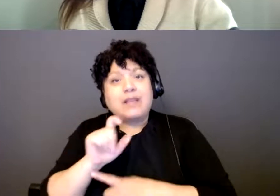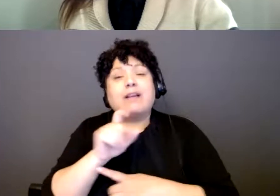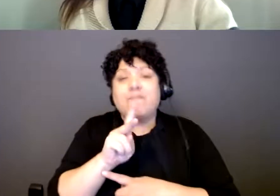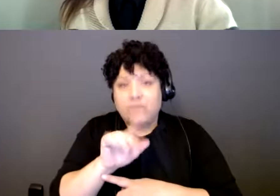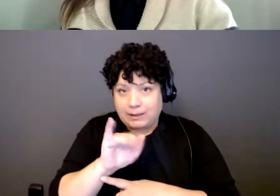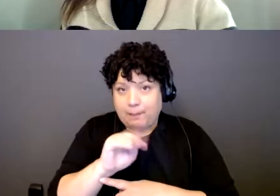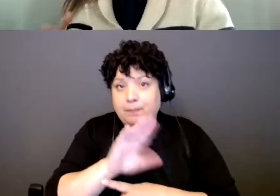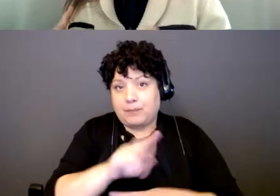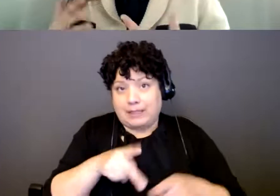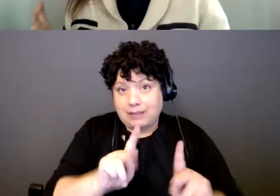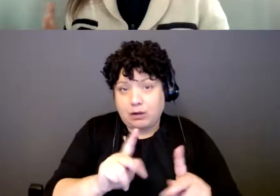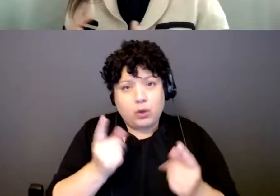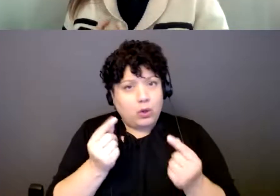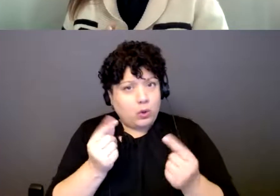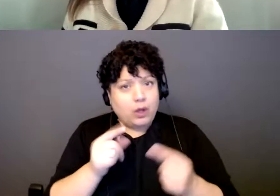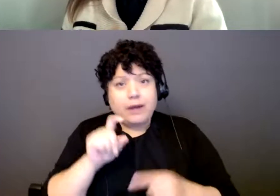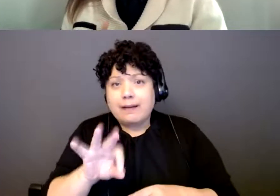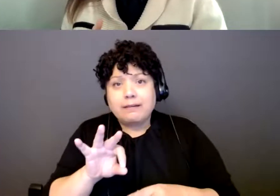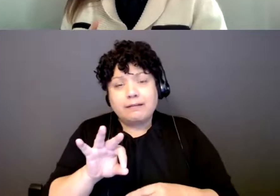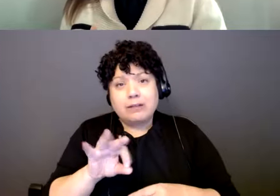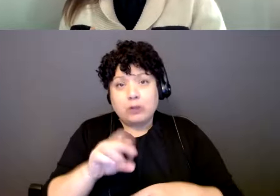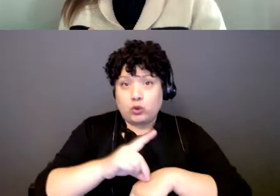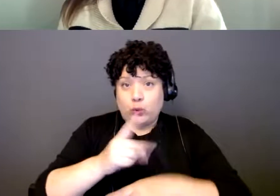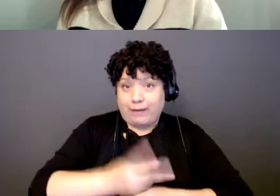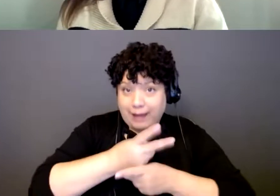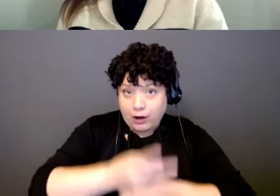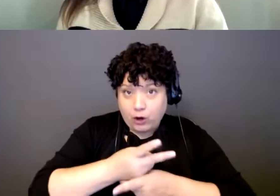in duty to care when you report elder abuse, or does it ever?